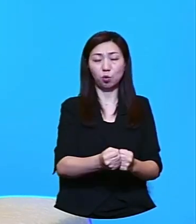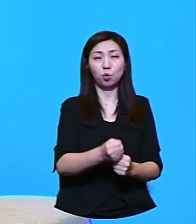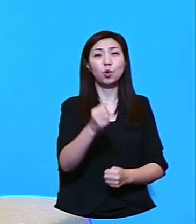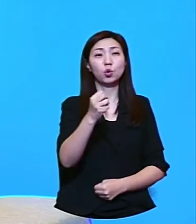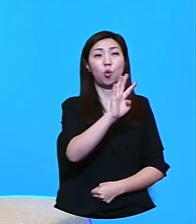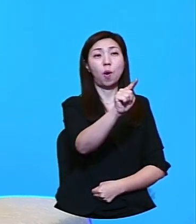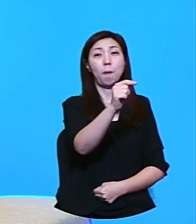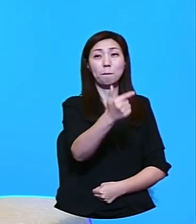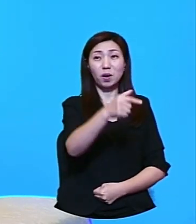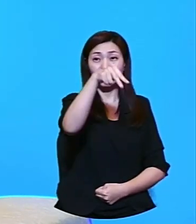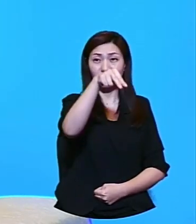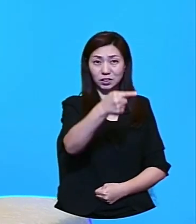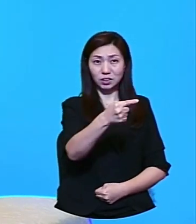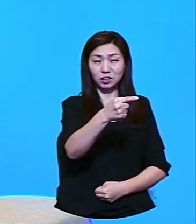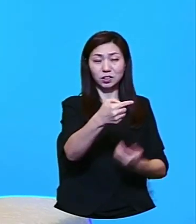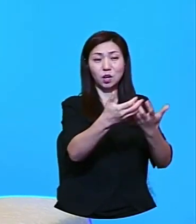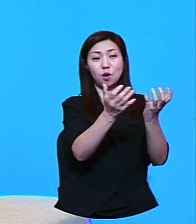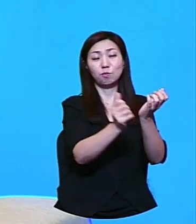Yeah.